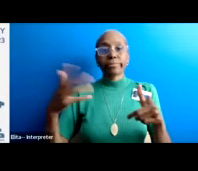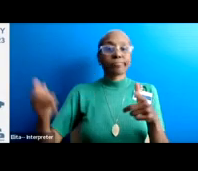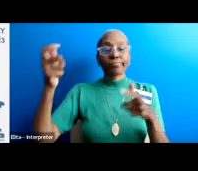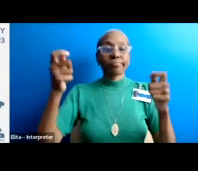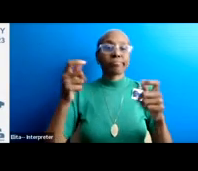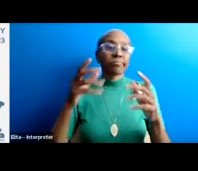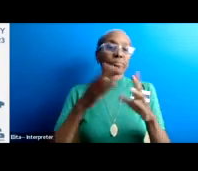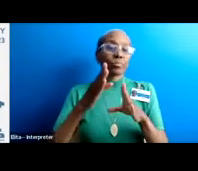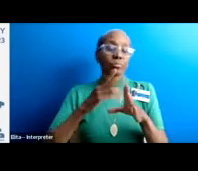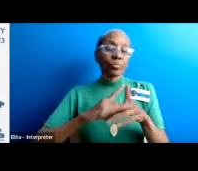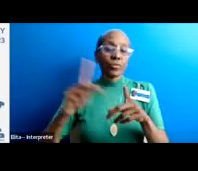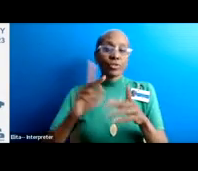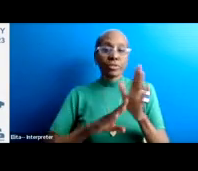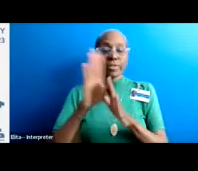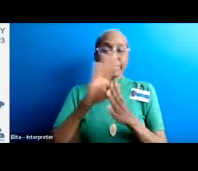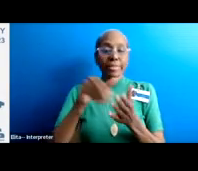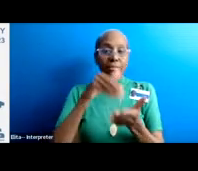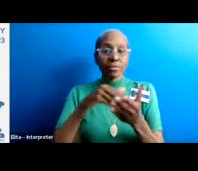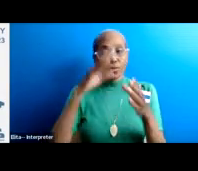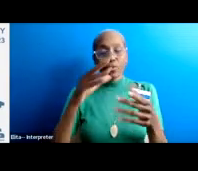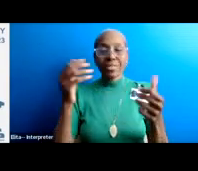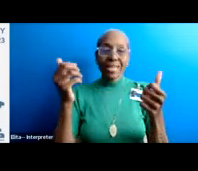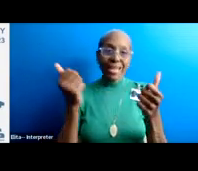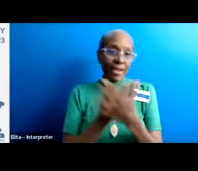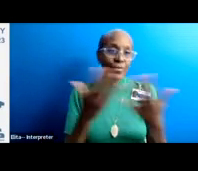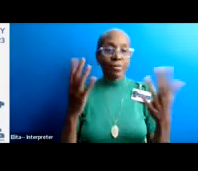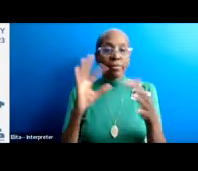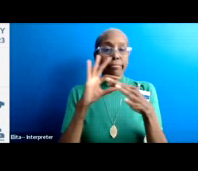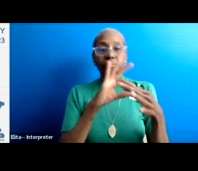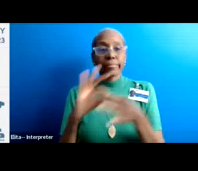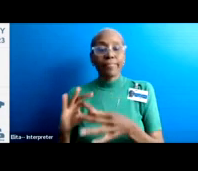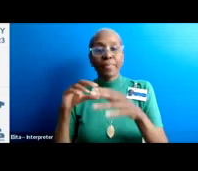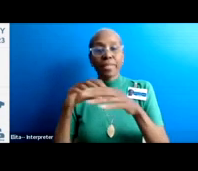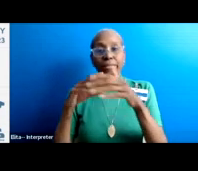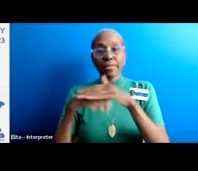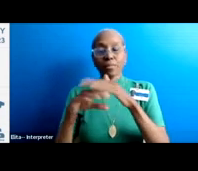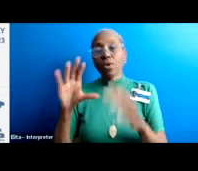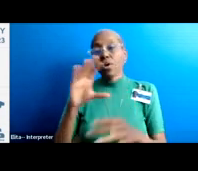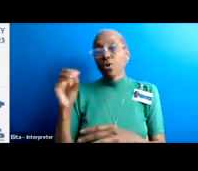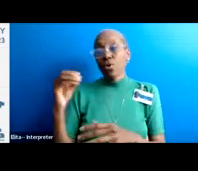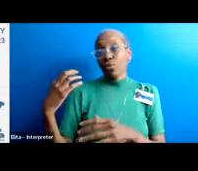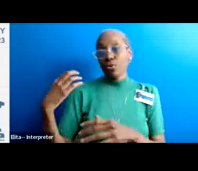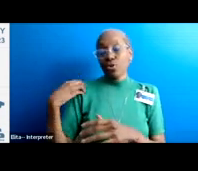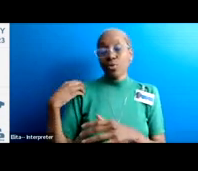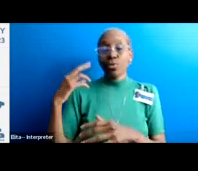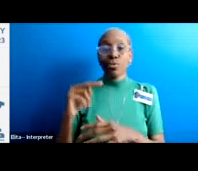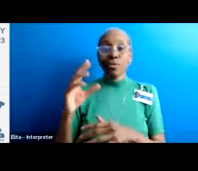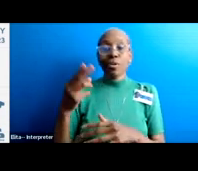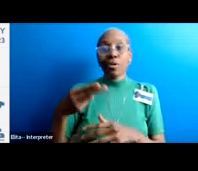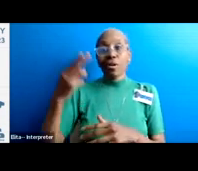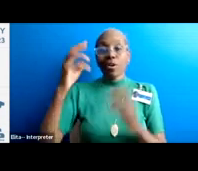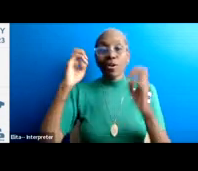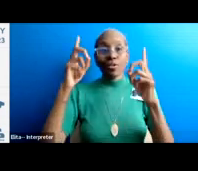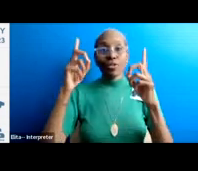Development Center, where we focus on all things accessibility. I'm also the co-chair of the North Carolina Higher Education